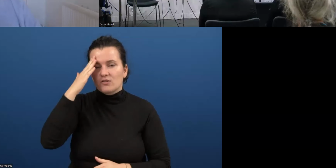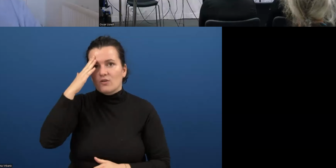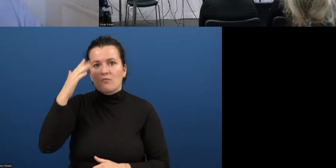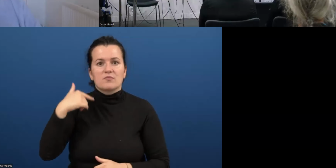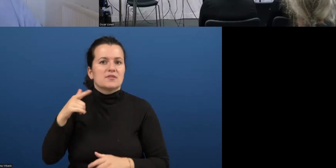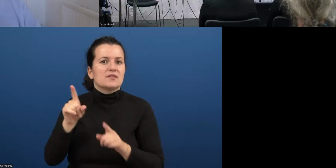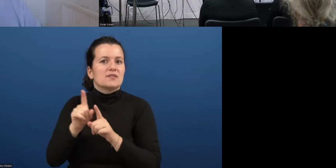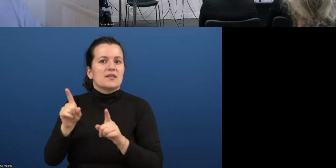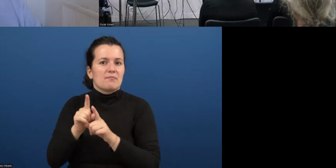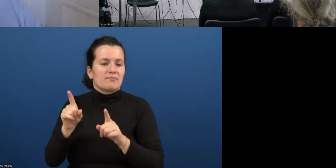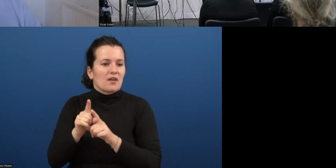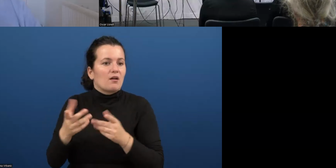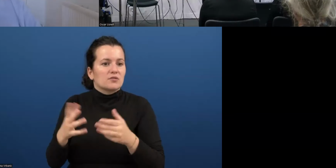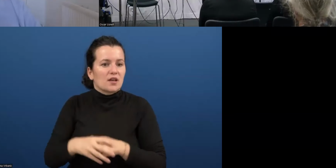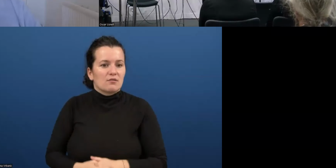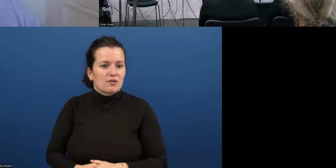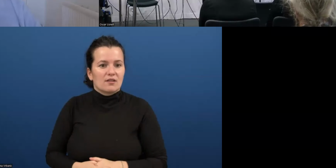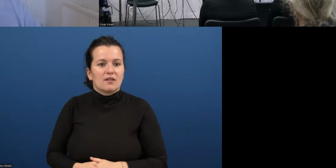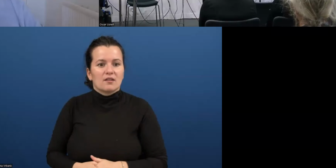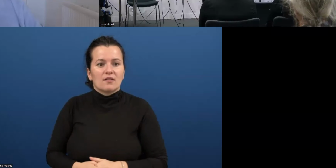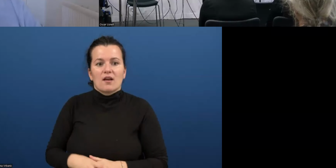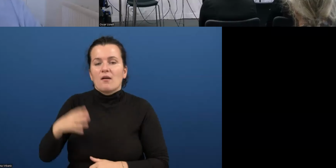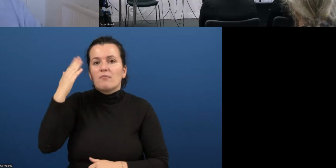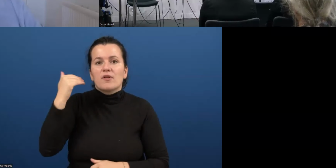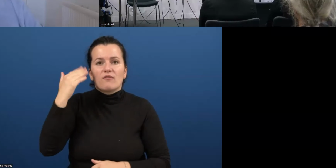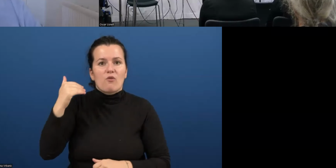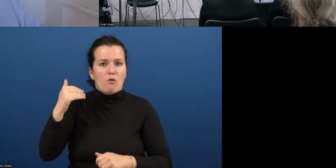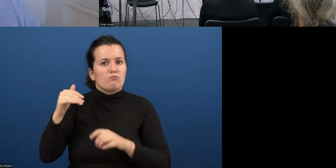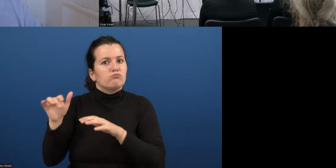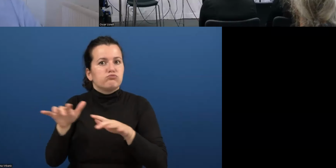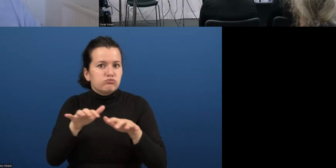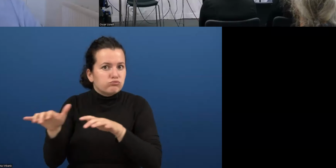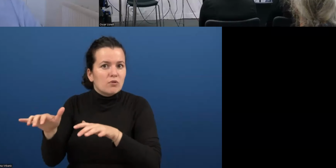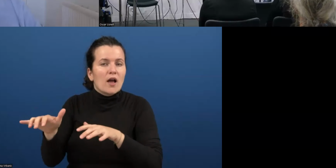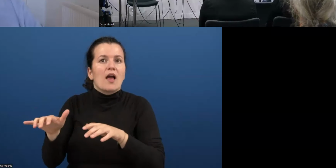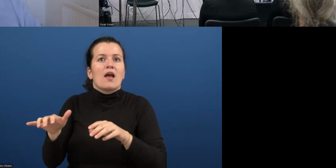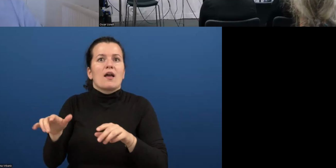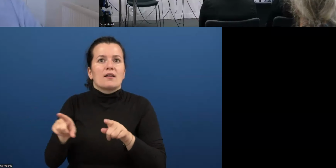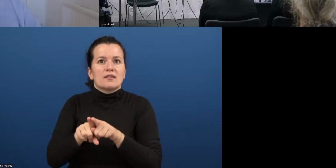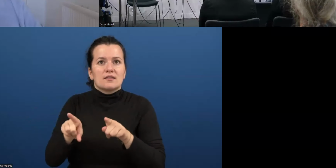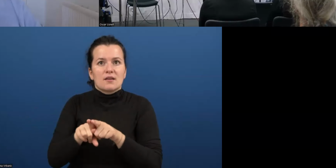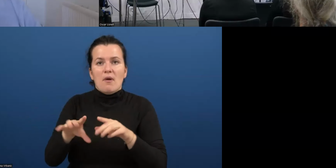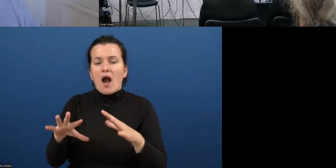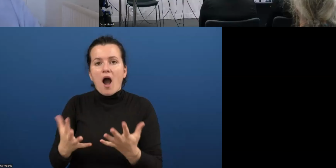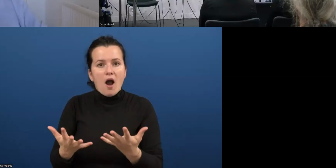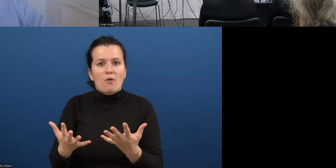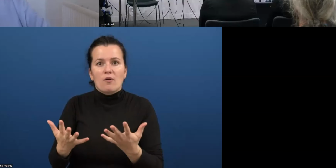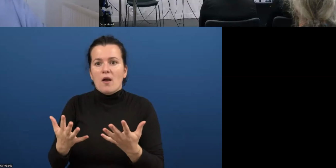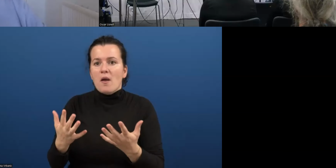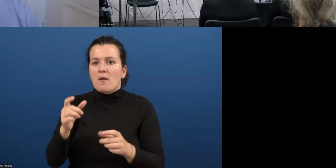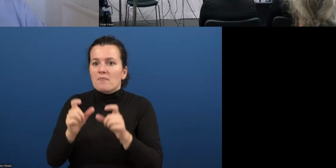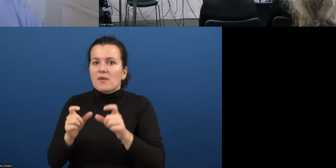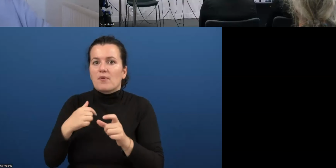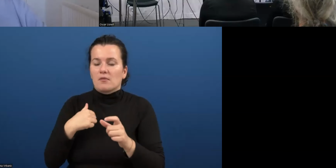of discovery and rediscovery of language. That's how it came to start with. People improvising together found things they